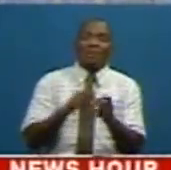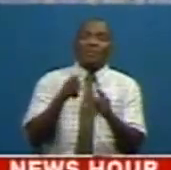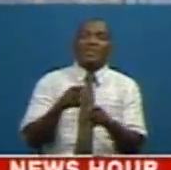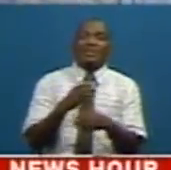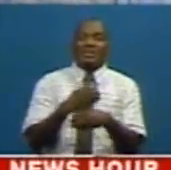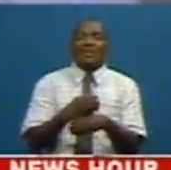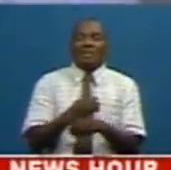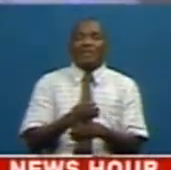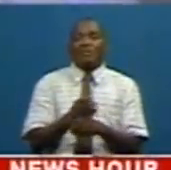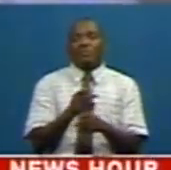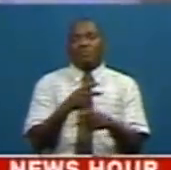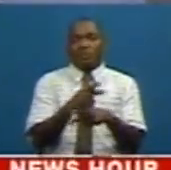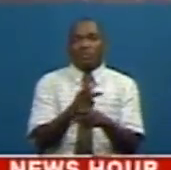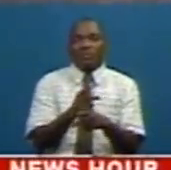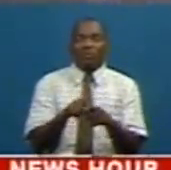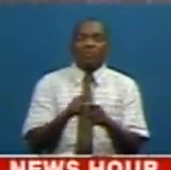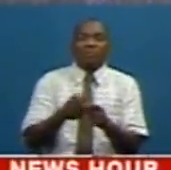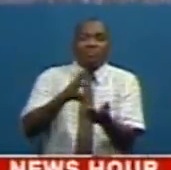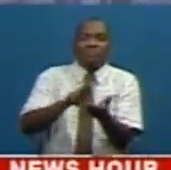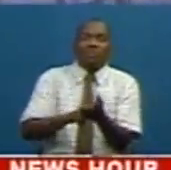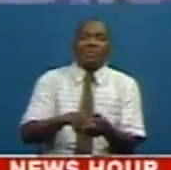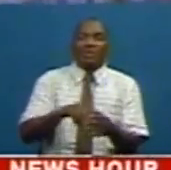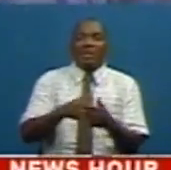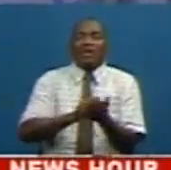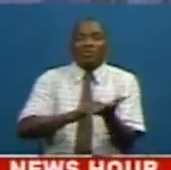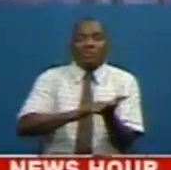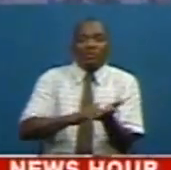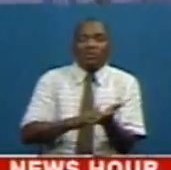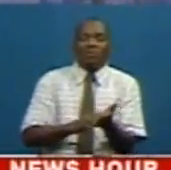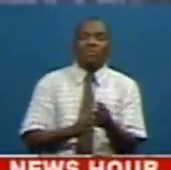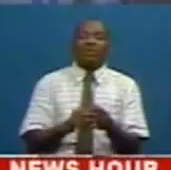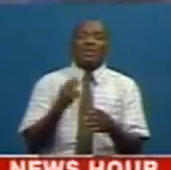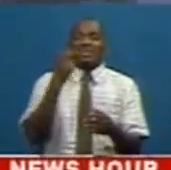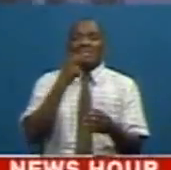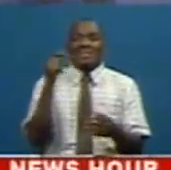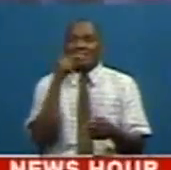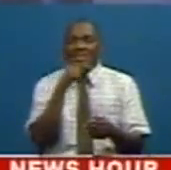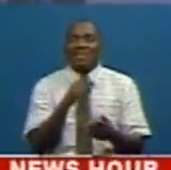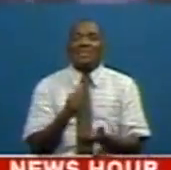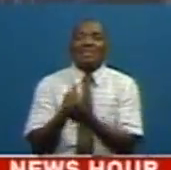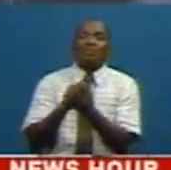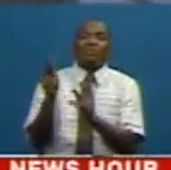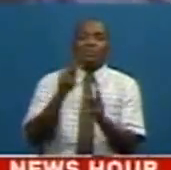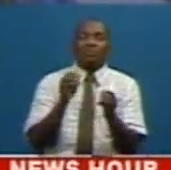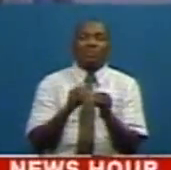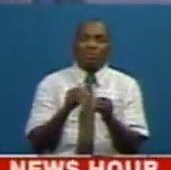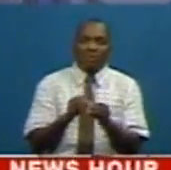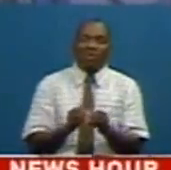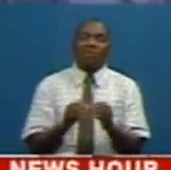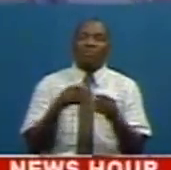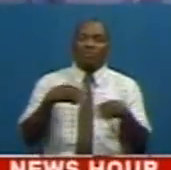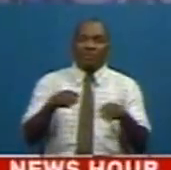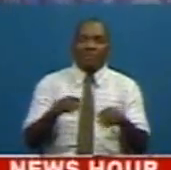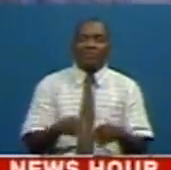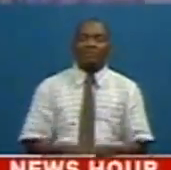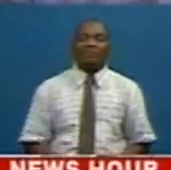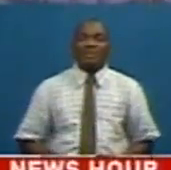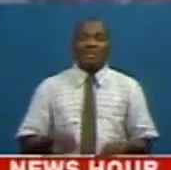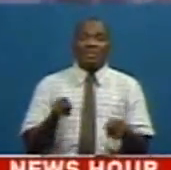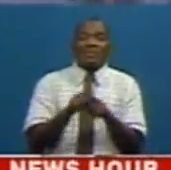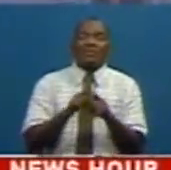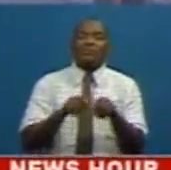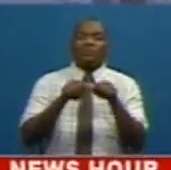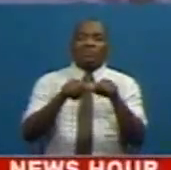care products towards guaranteeing the quality of soaps. The oral factory will enable more timely response to market requirements,